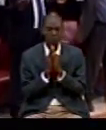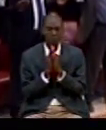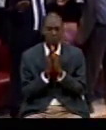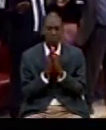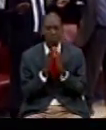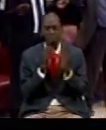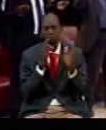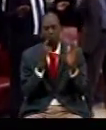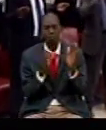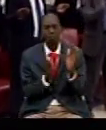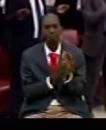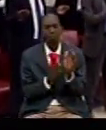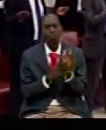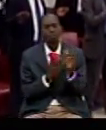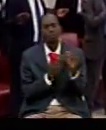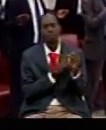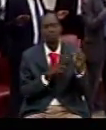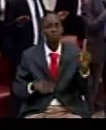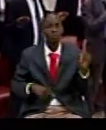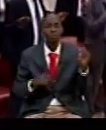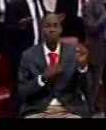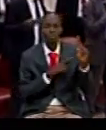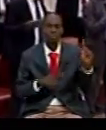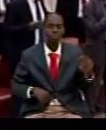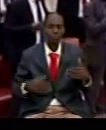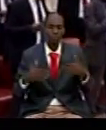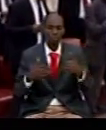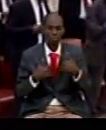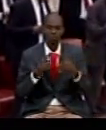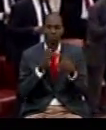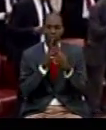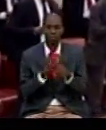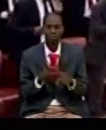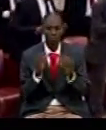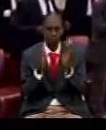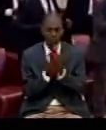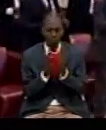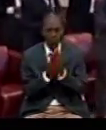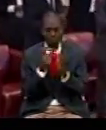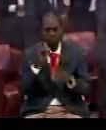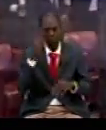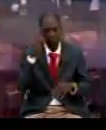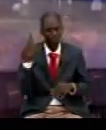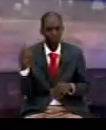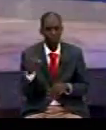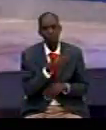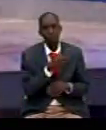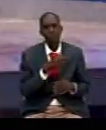Praise the Lord has answered the prayer for you.